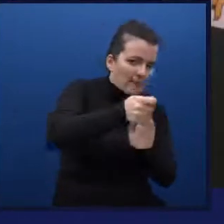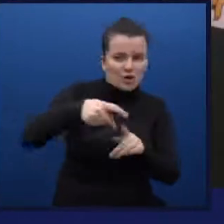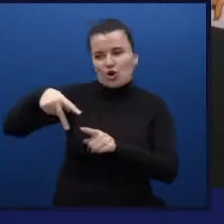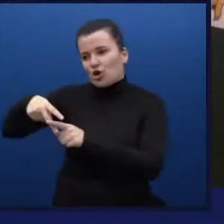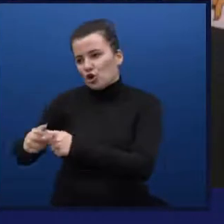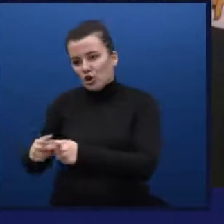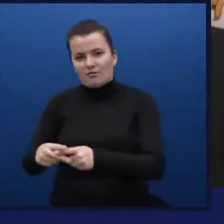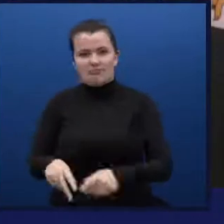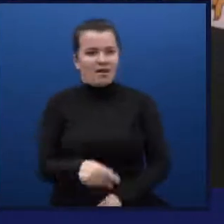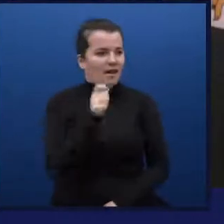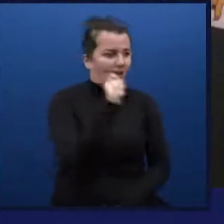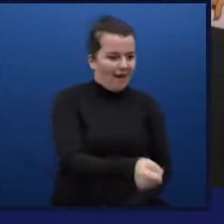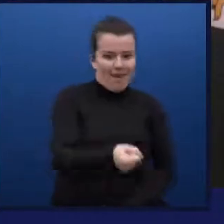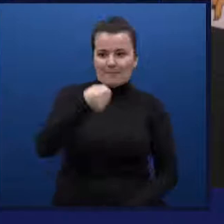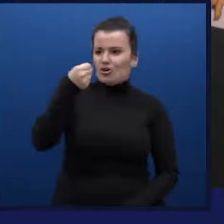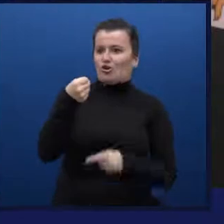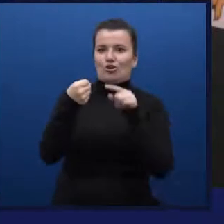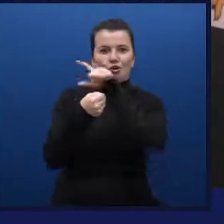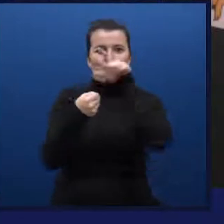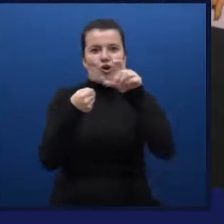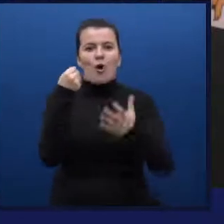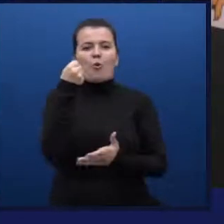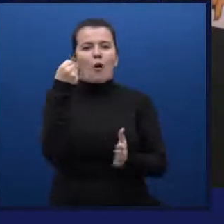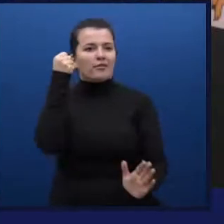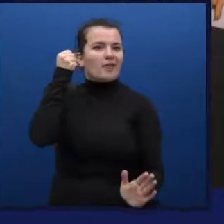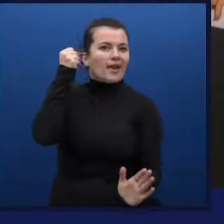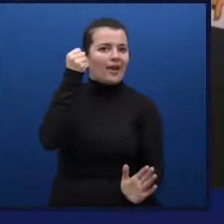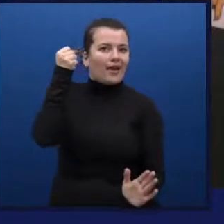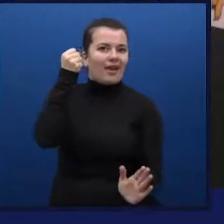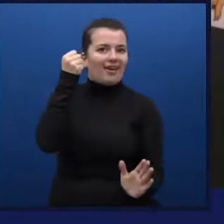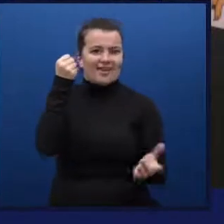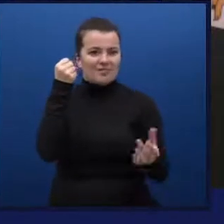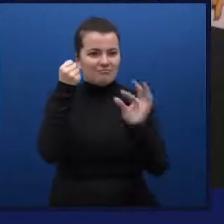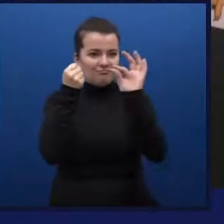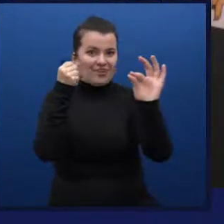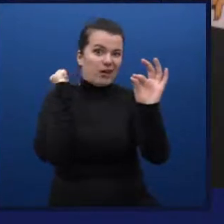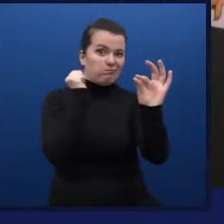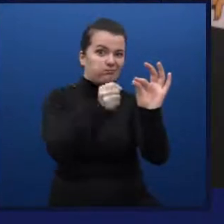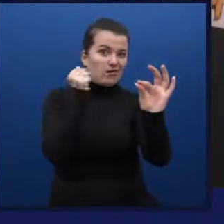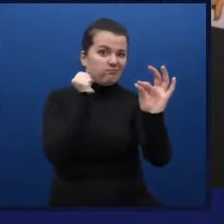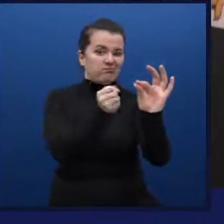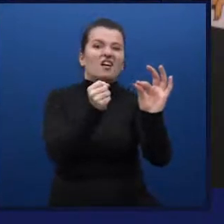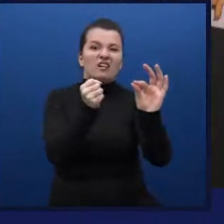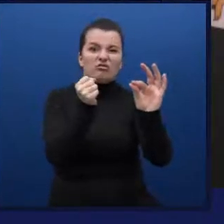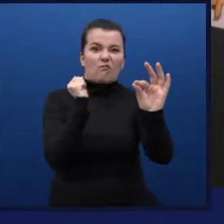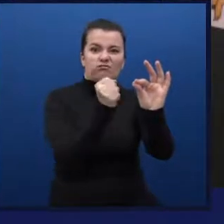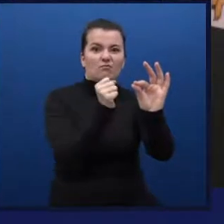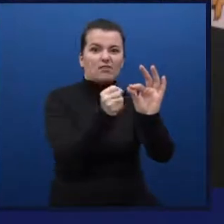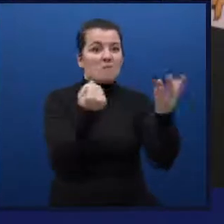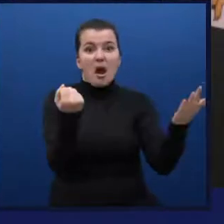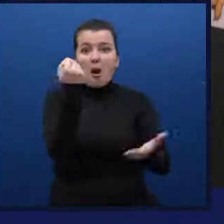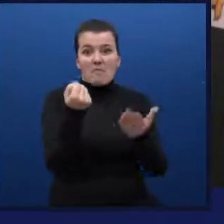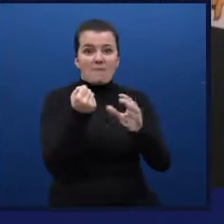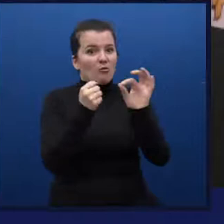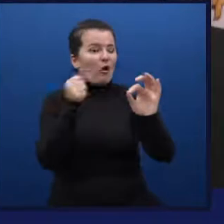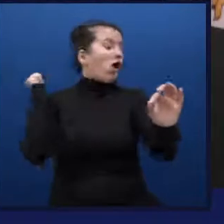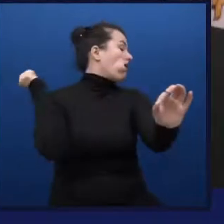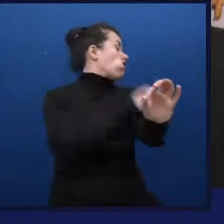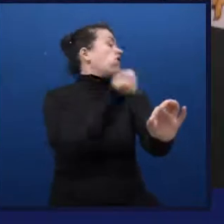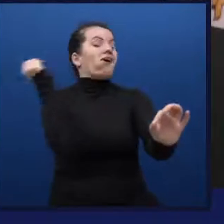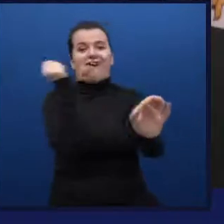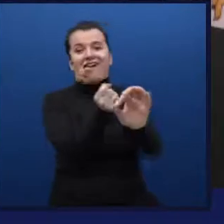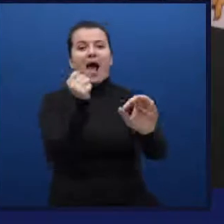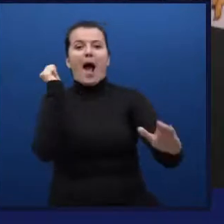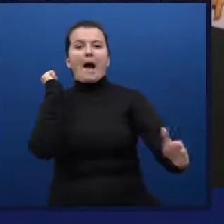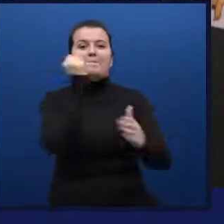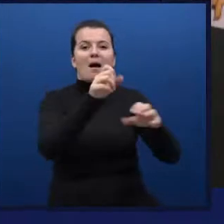hit with it? And they're trying to like hit screws in with a hammer. Sure, you'll get it to go in, but you're going to break some stuff, right? And maybe machine learning